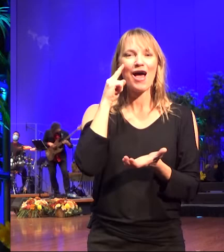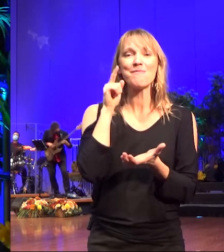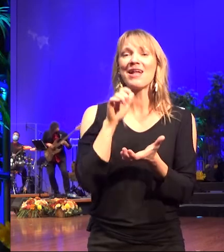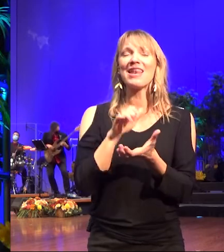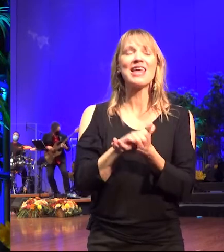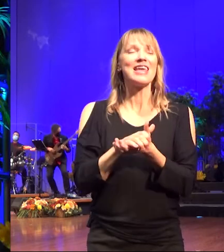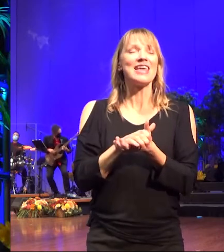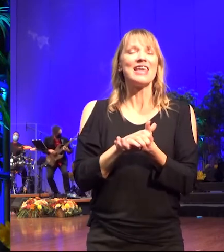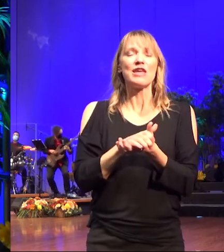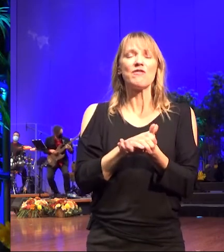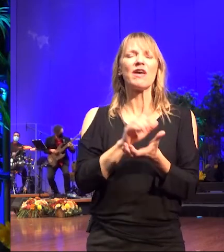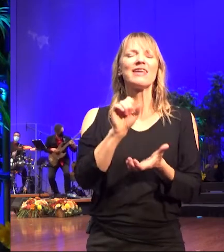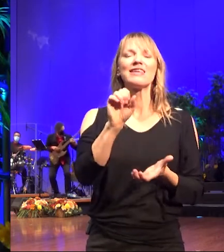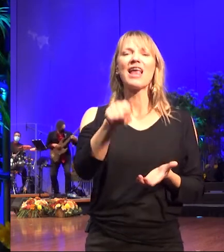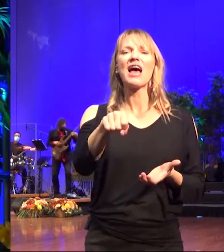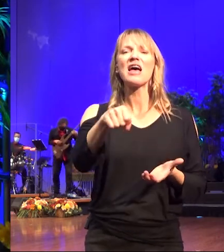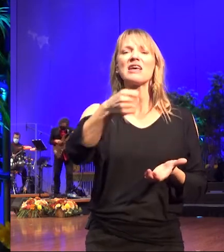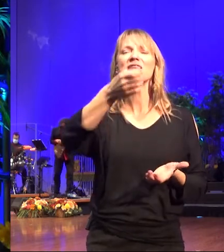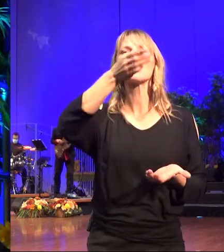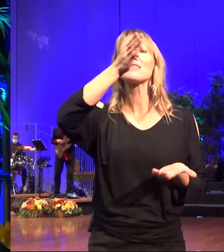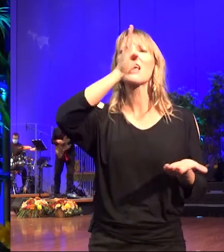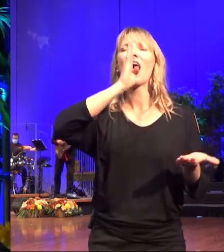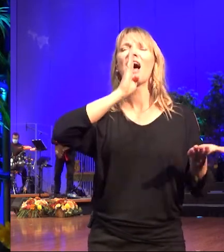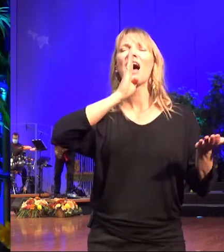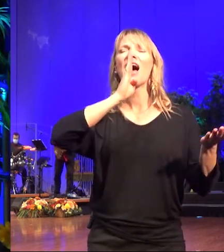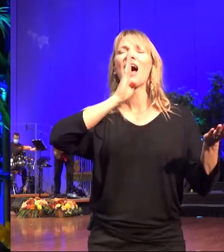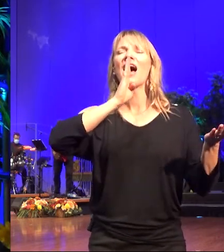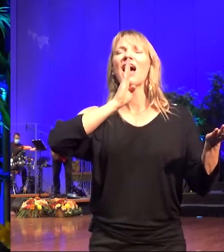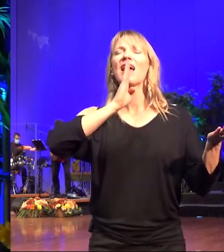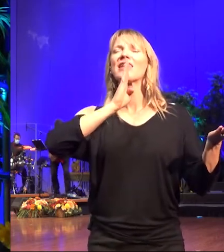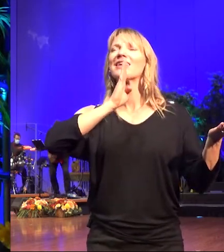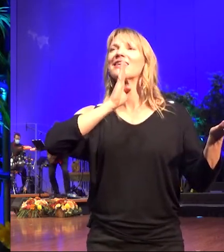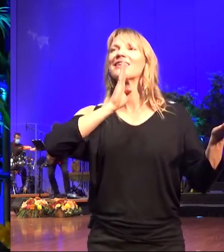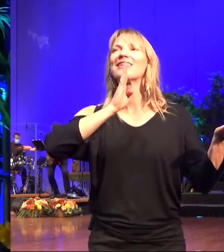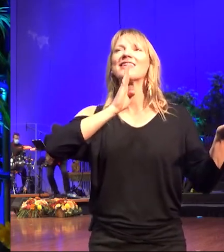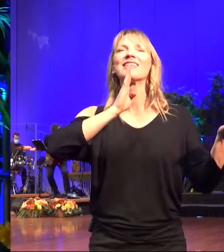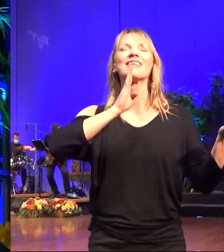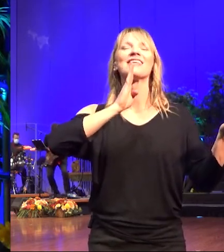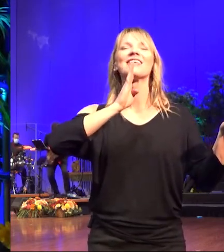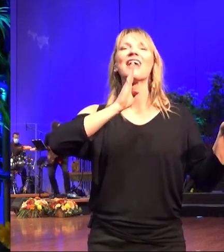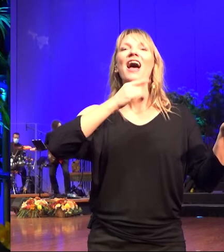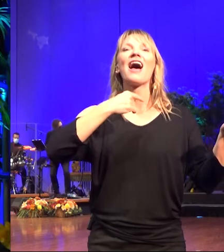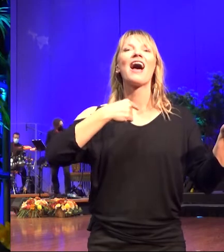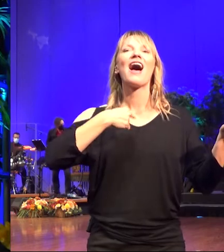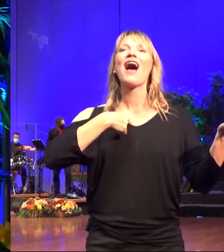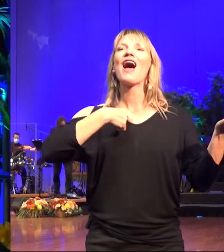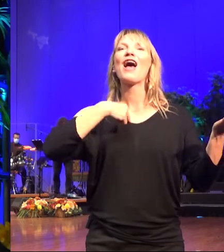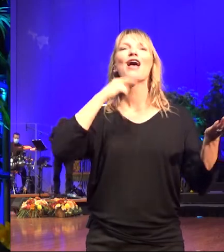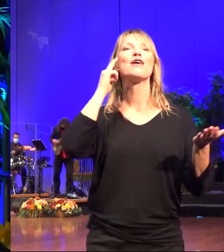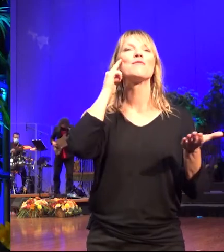God, I believe. Yes, God,